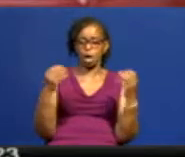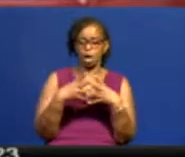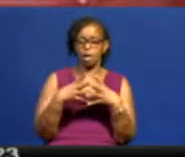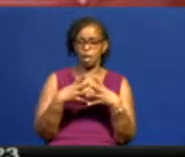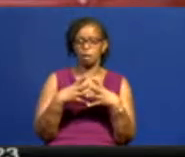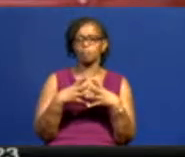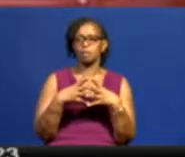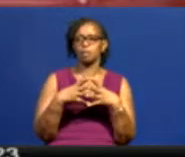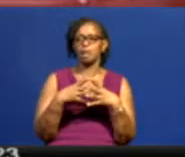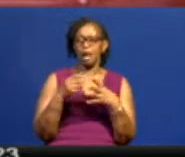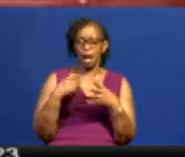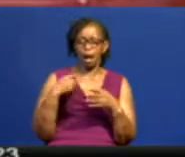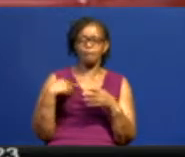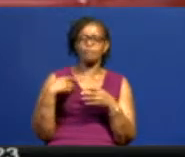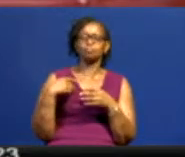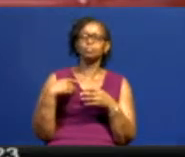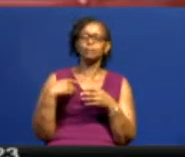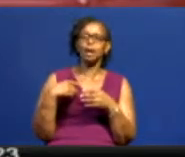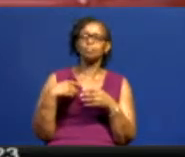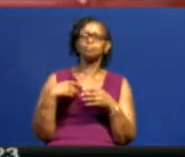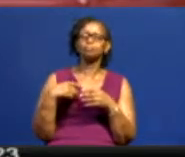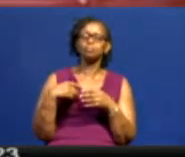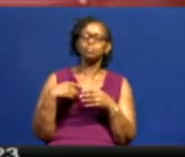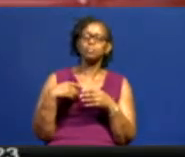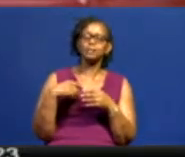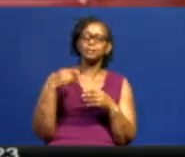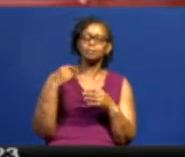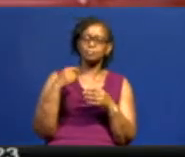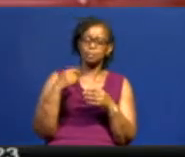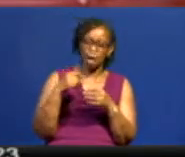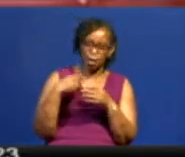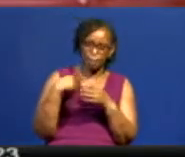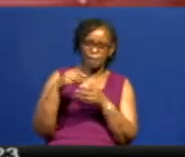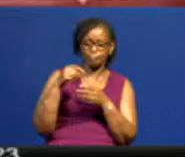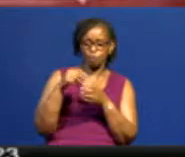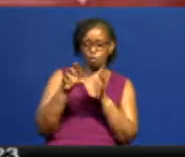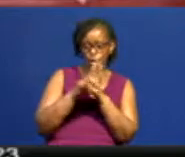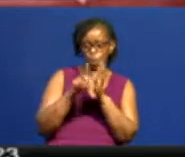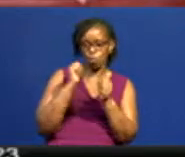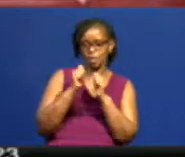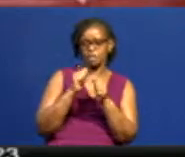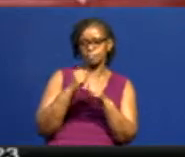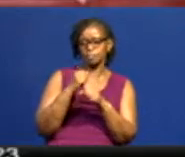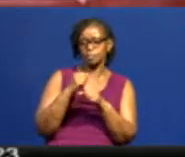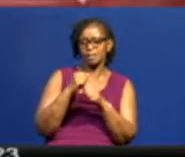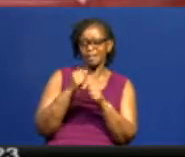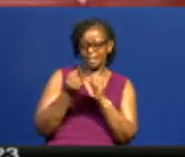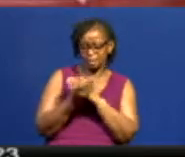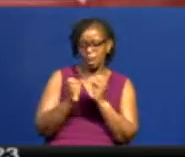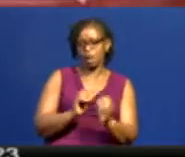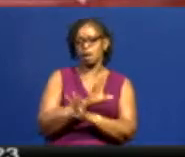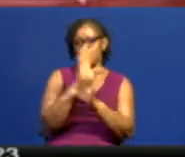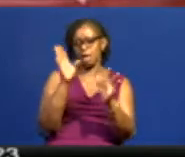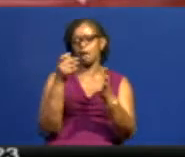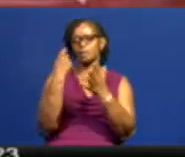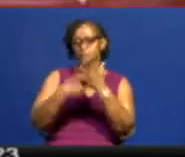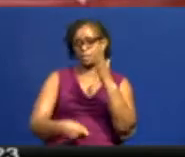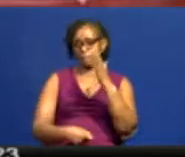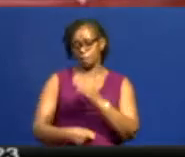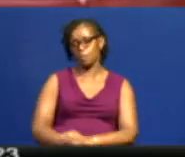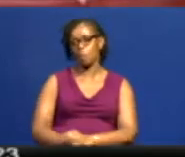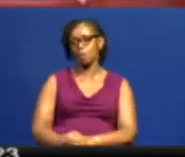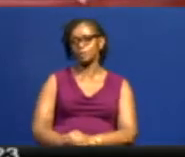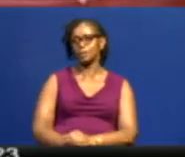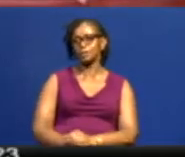a reliable tax regime. Madam Speaker, people may not understand the incentives unless they are